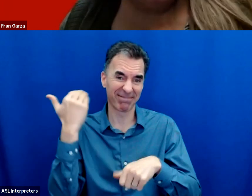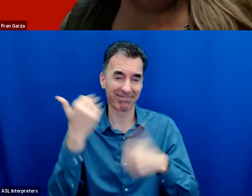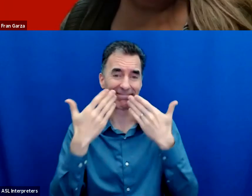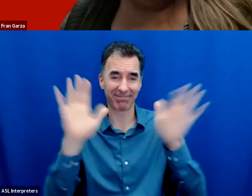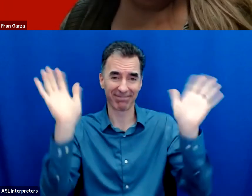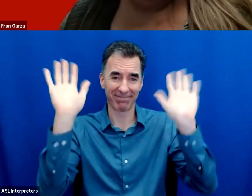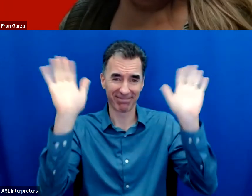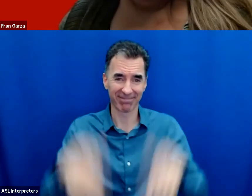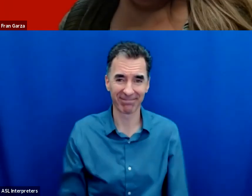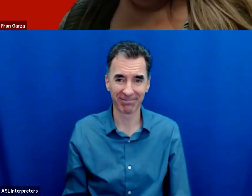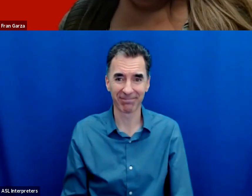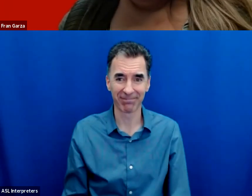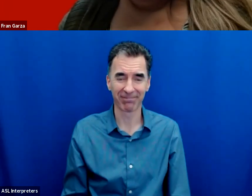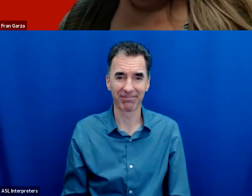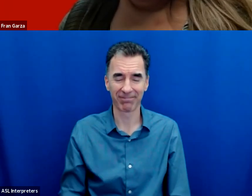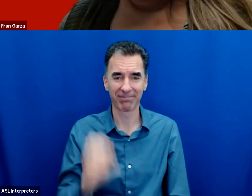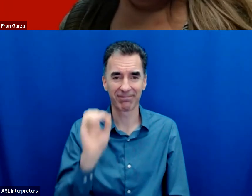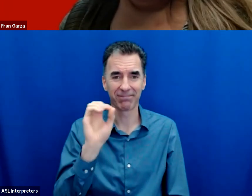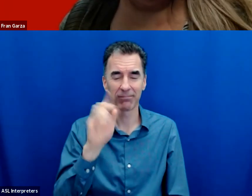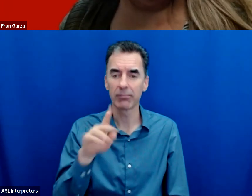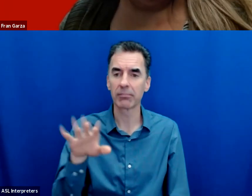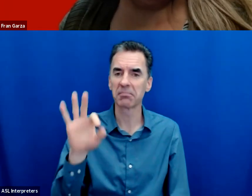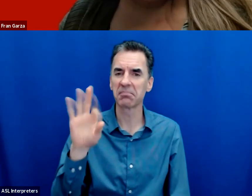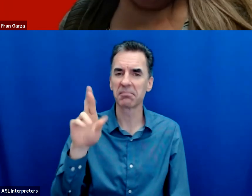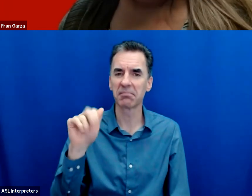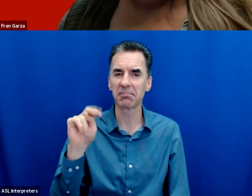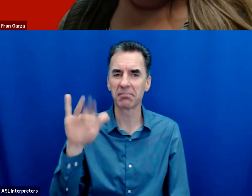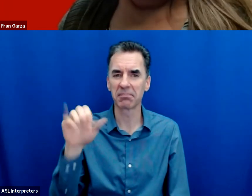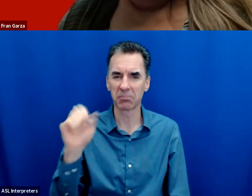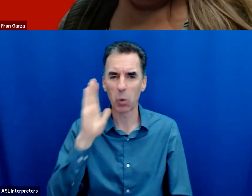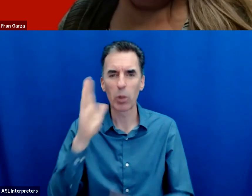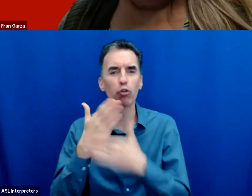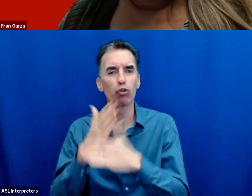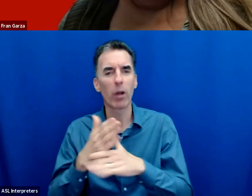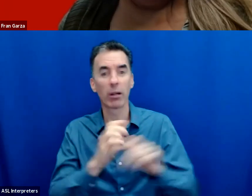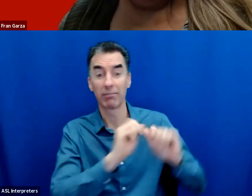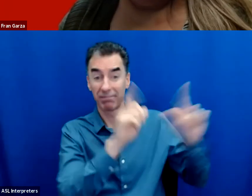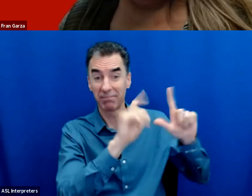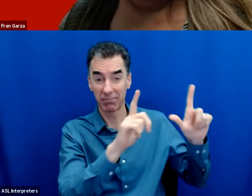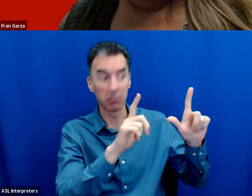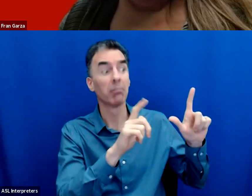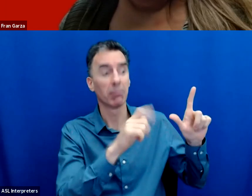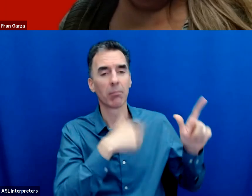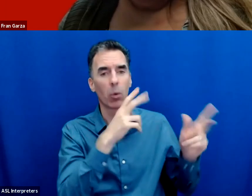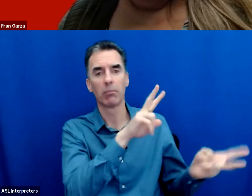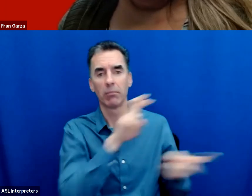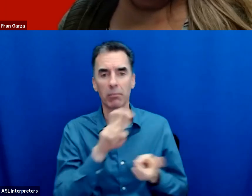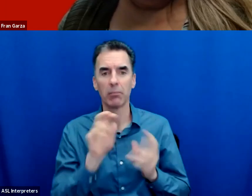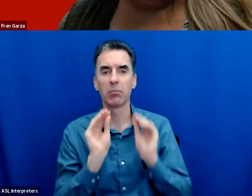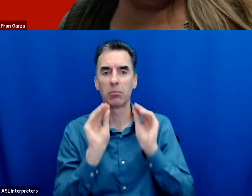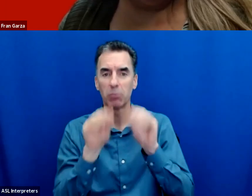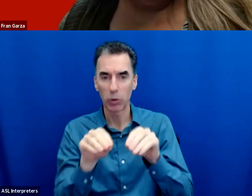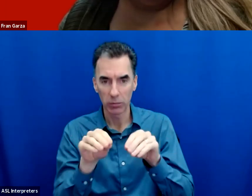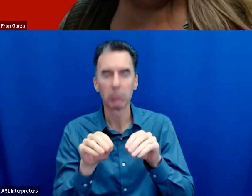you. So Francis will share with me her slides and I'll post them on the Padlet, and an email